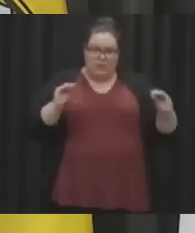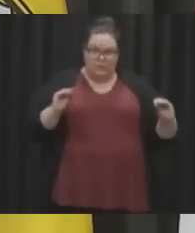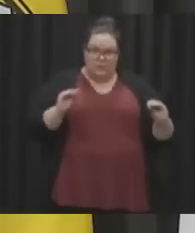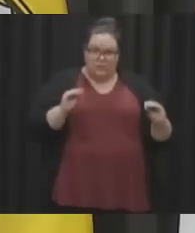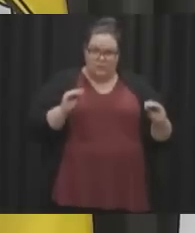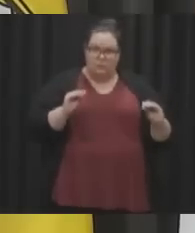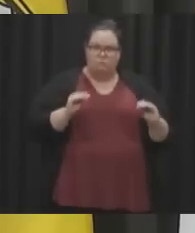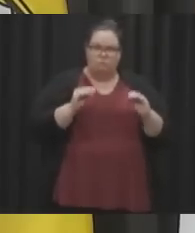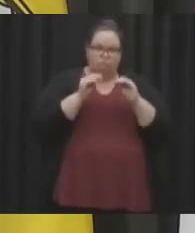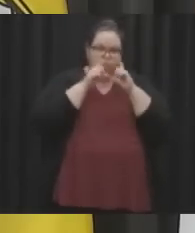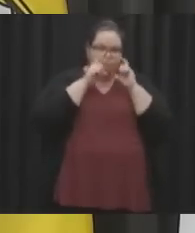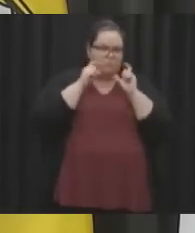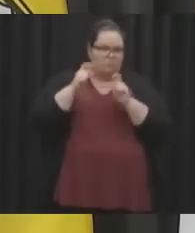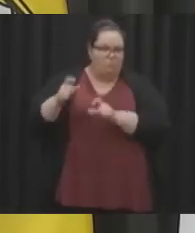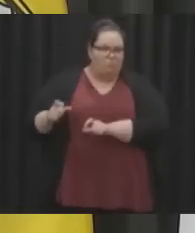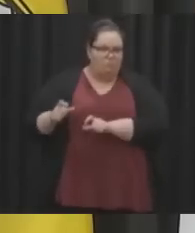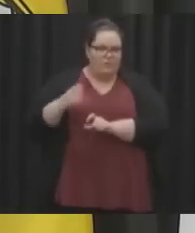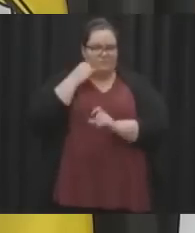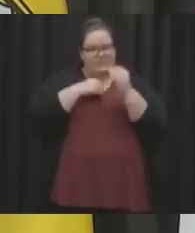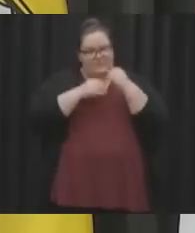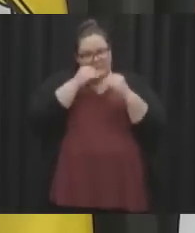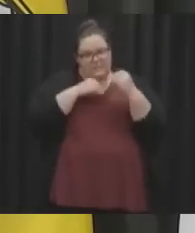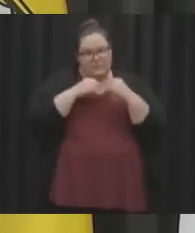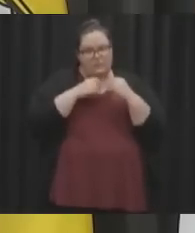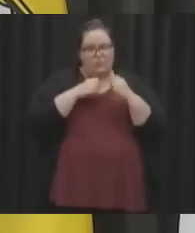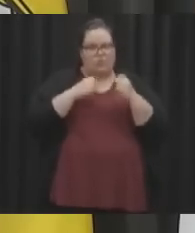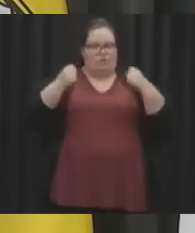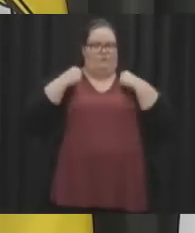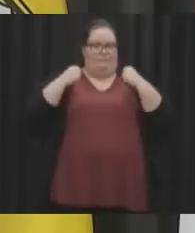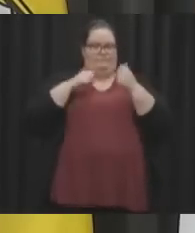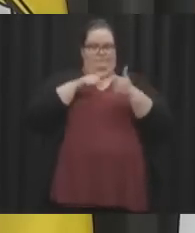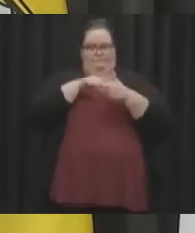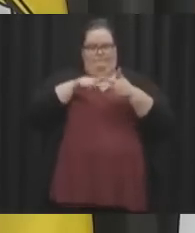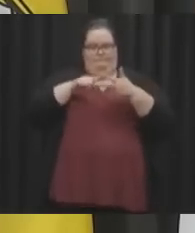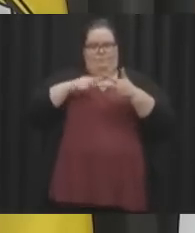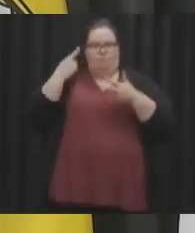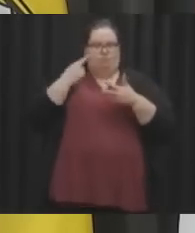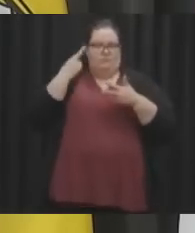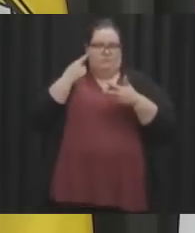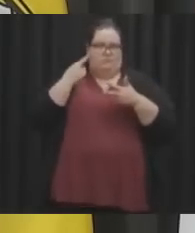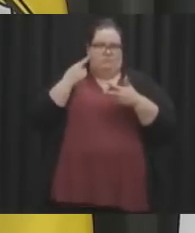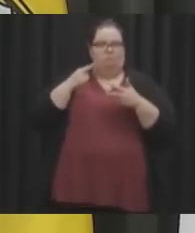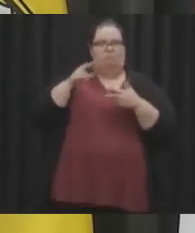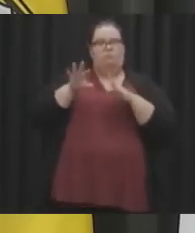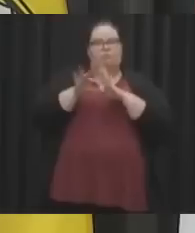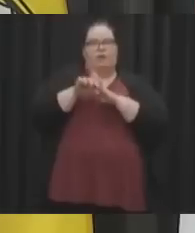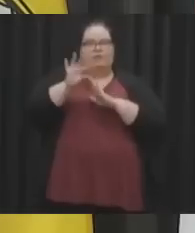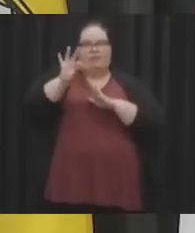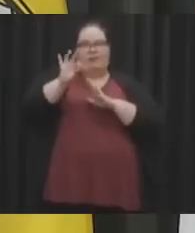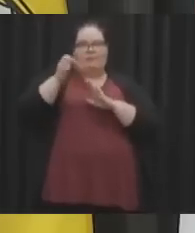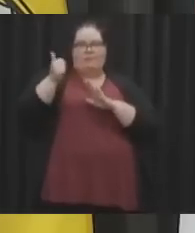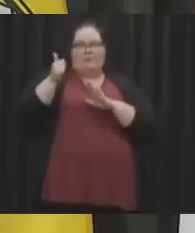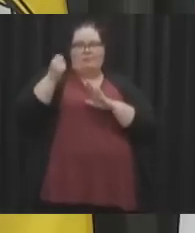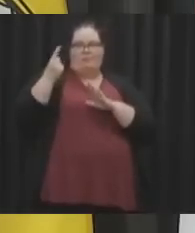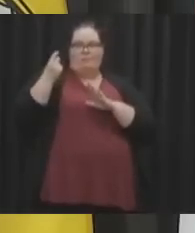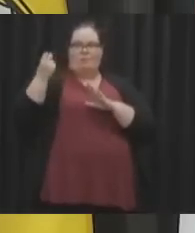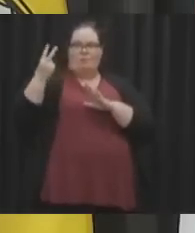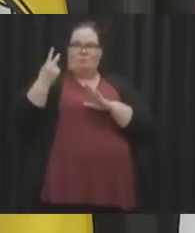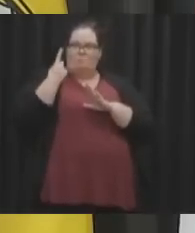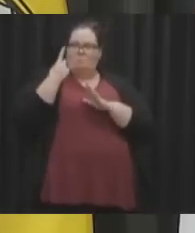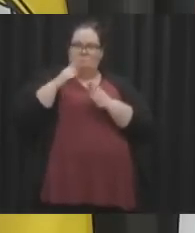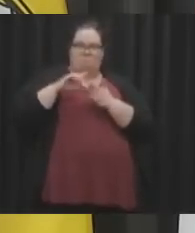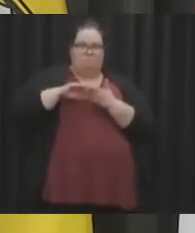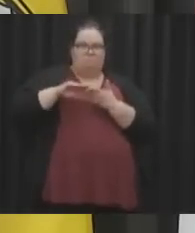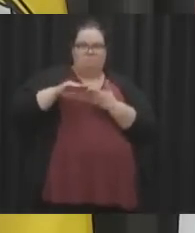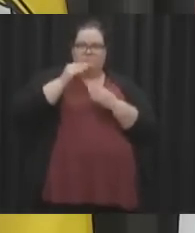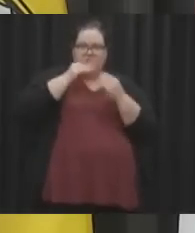masks are required at all times. While a region is in the orange phase, all intramural sports, interscholastic, and extracurricular